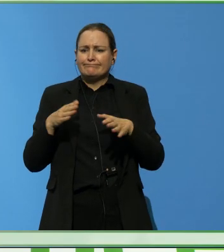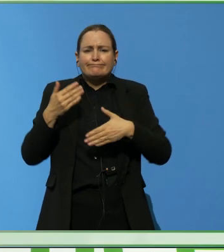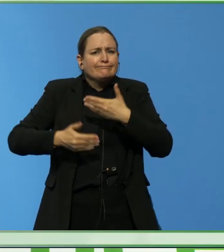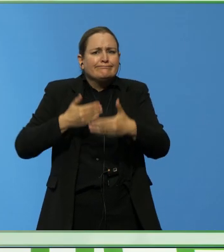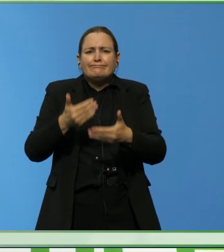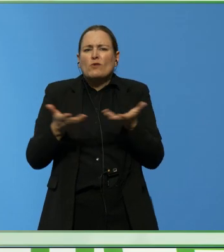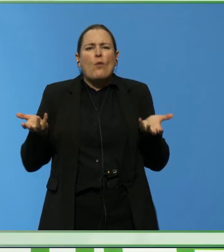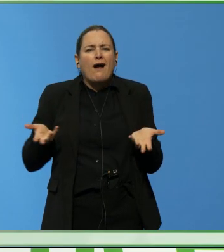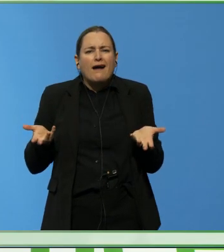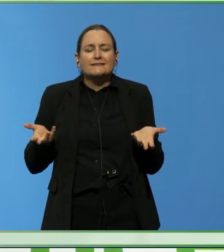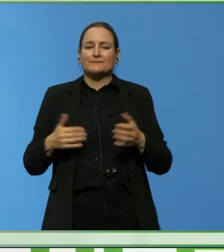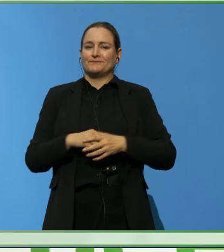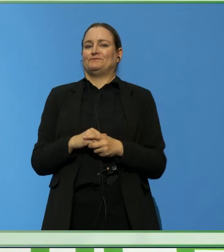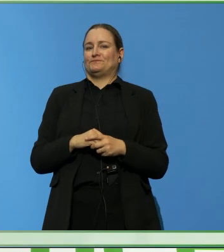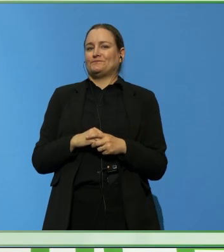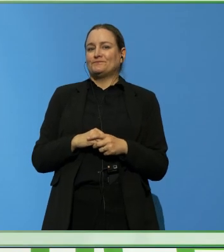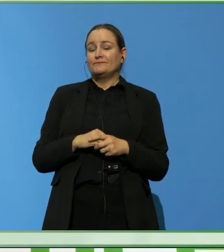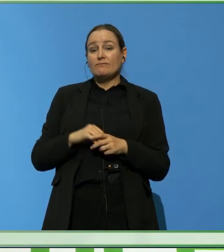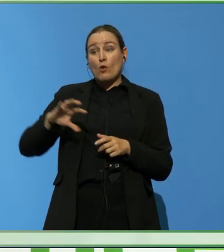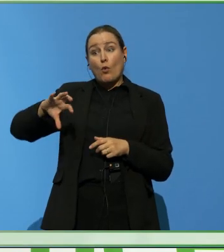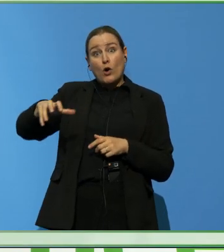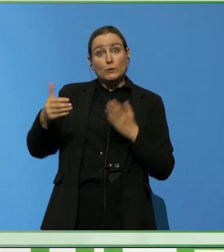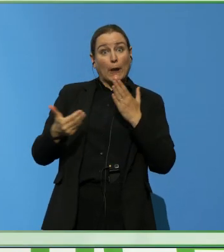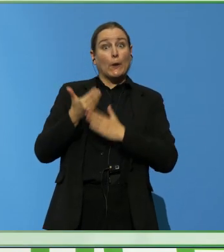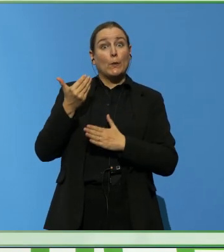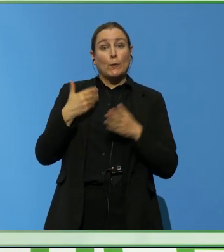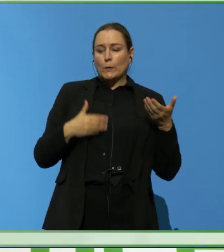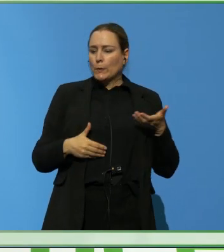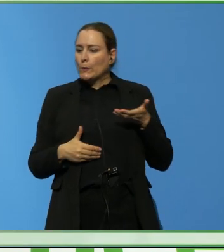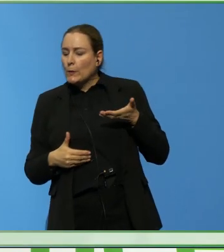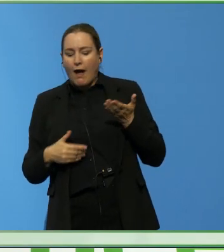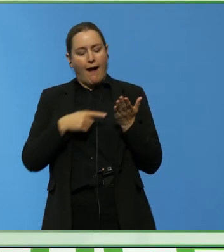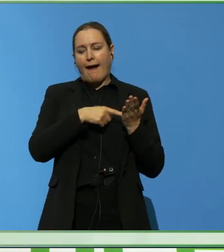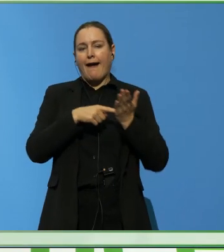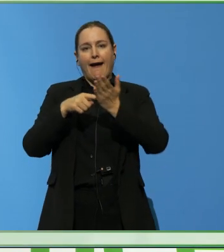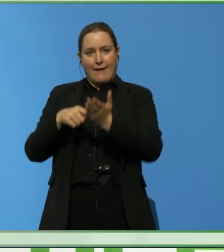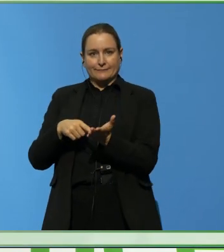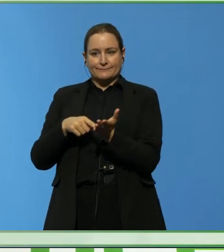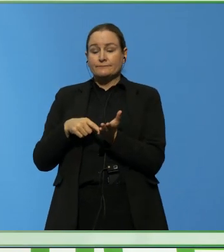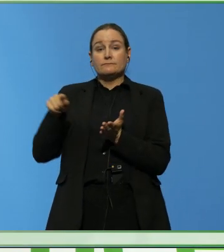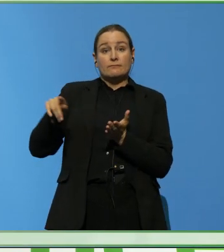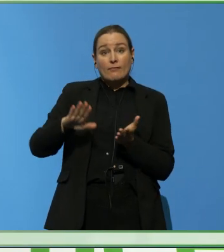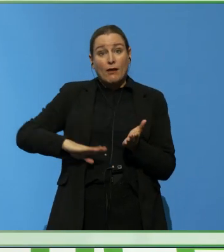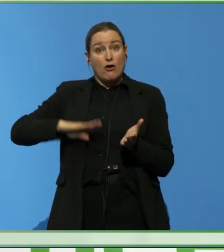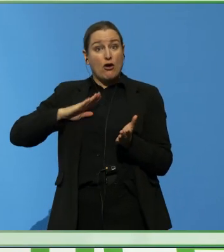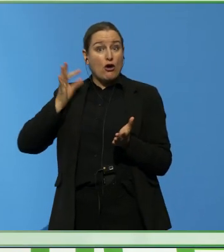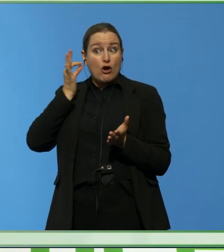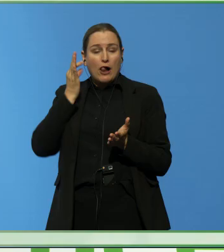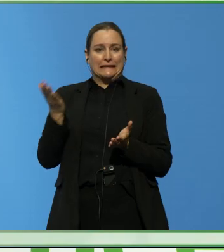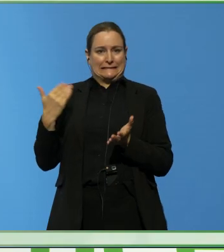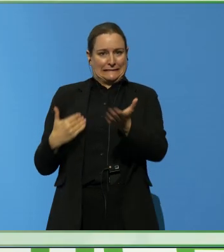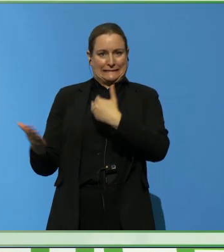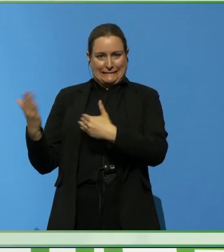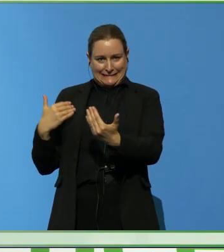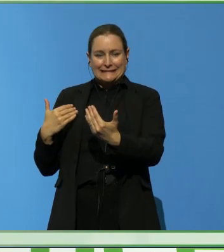So in every new country, OKI gets localized with girls by a local partner. And this